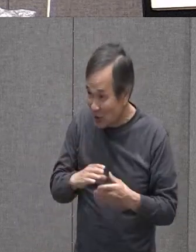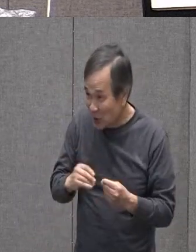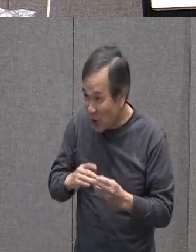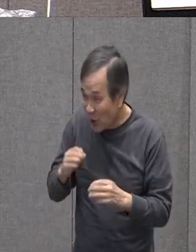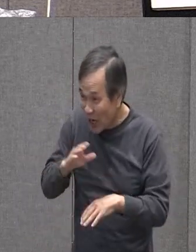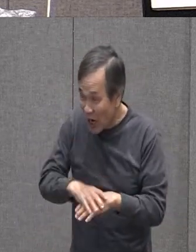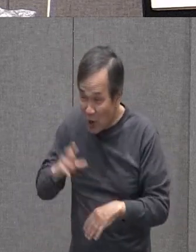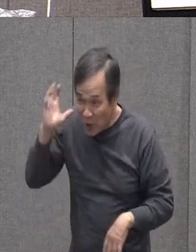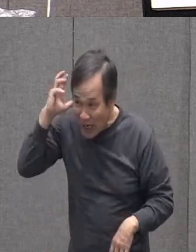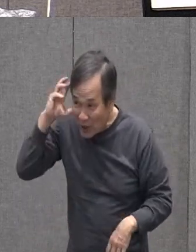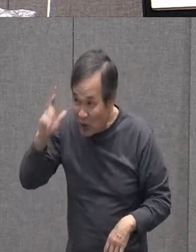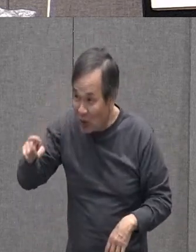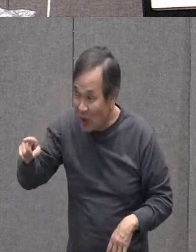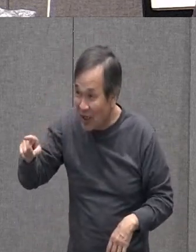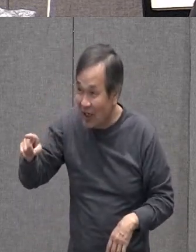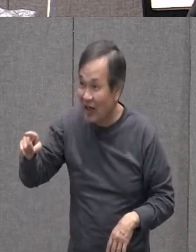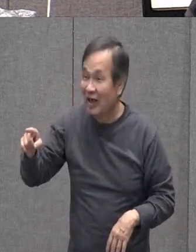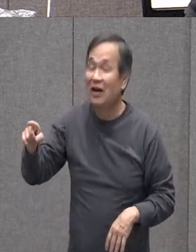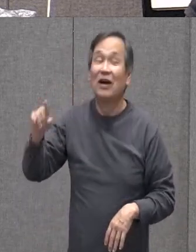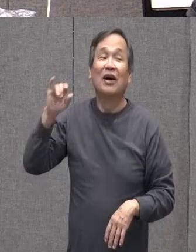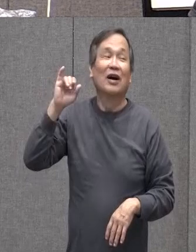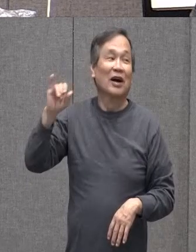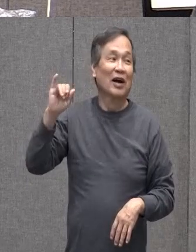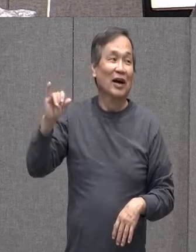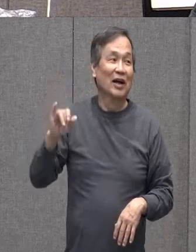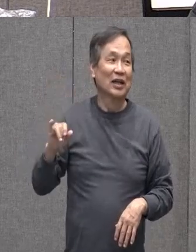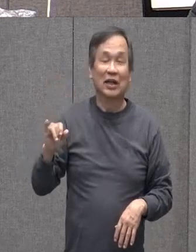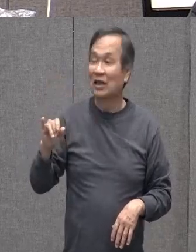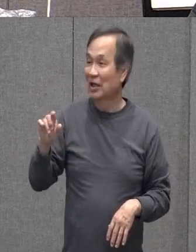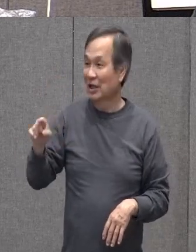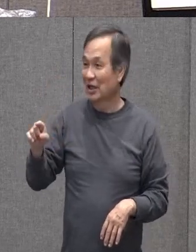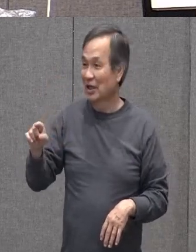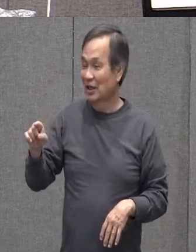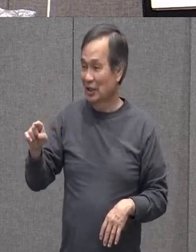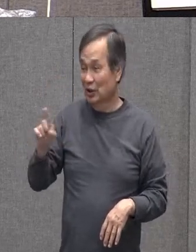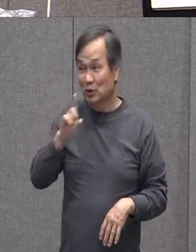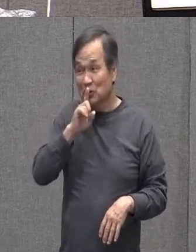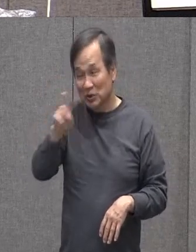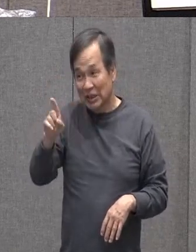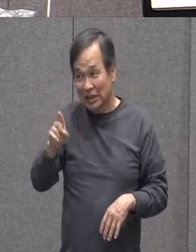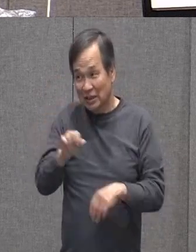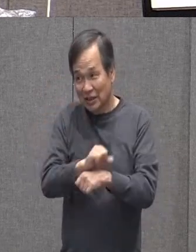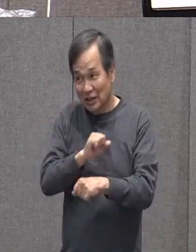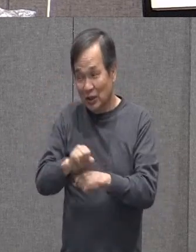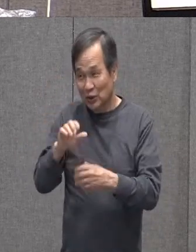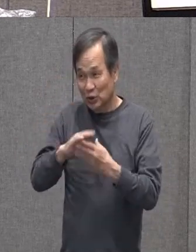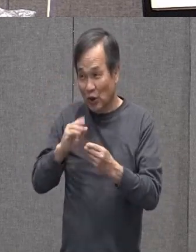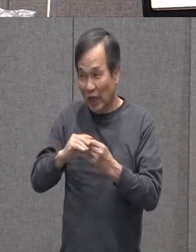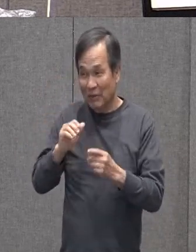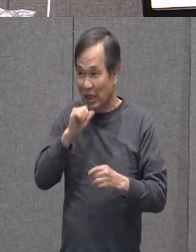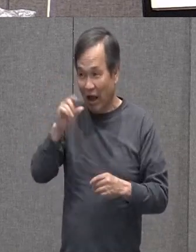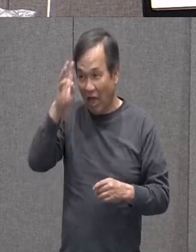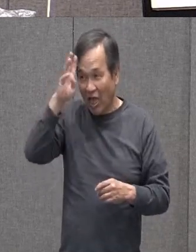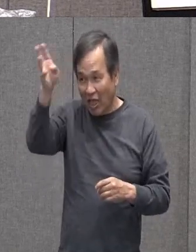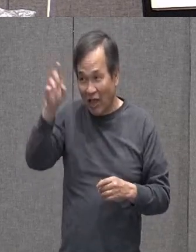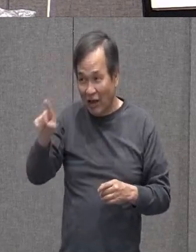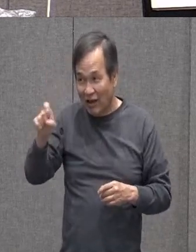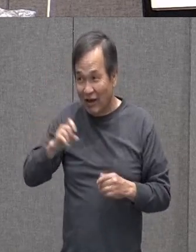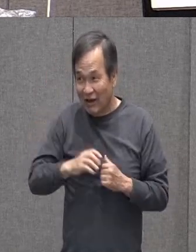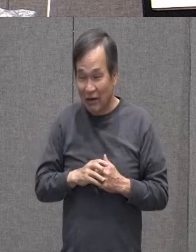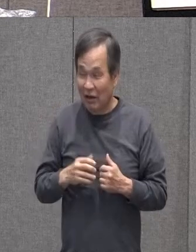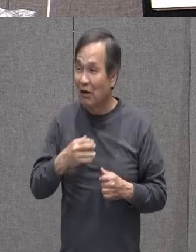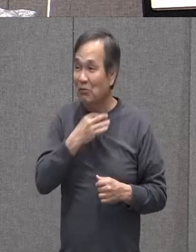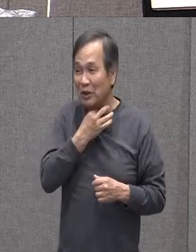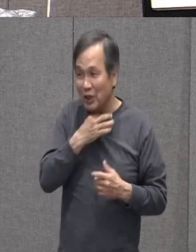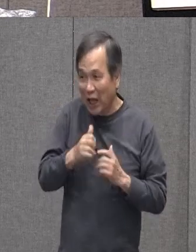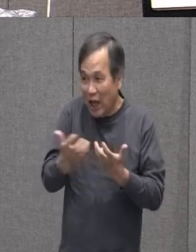radio and you Yes. would share it with us. So Is it a credible source? That's a very good question. I want to know. How